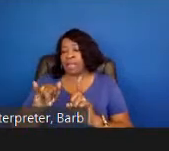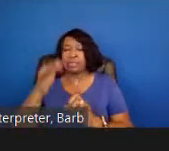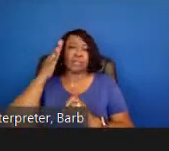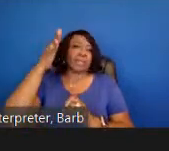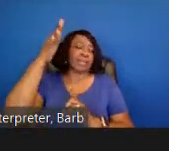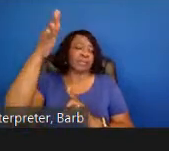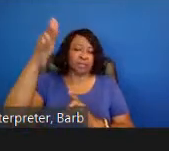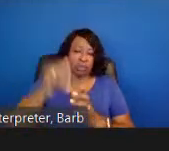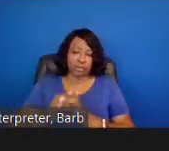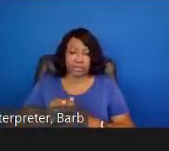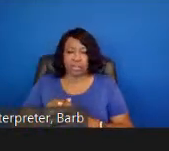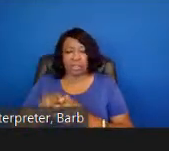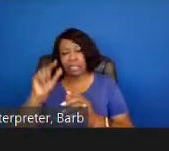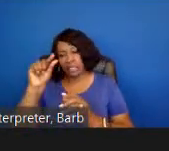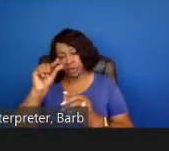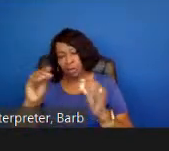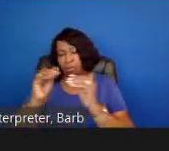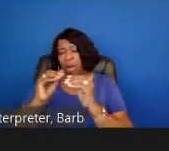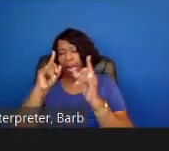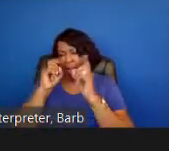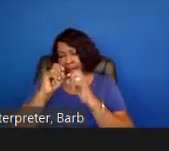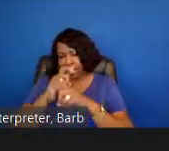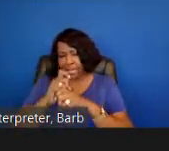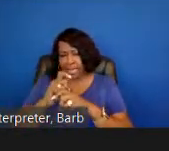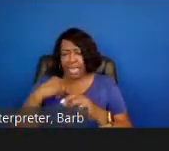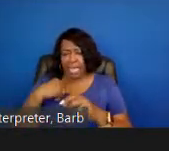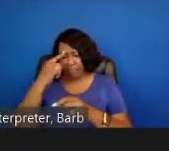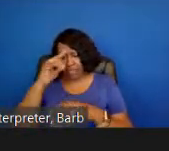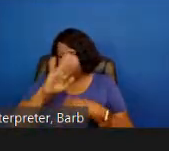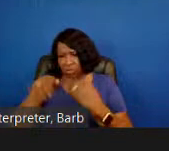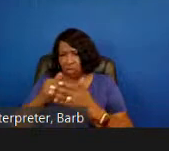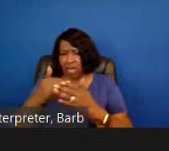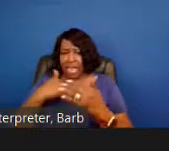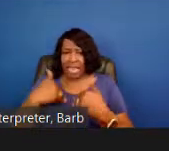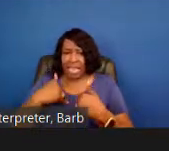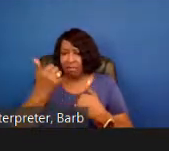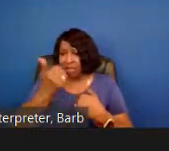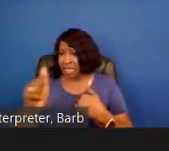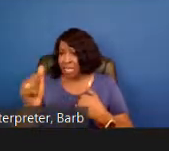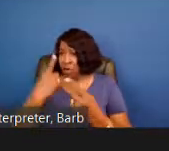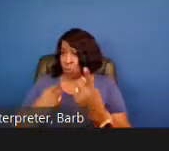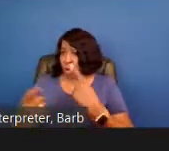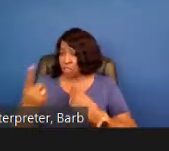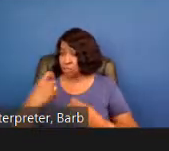It's a little more complicated. I think that's all I've got. Does anybody have any questions?